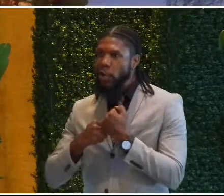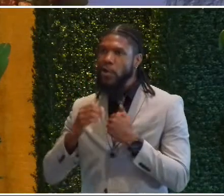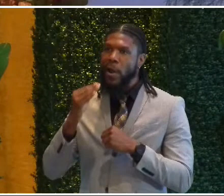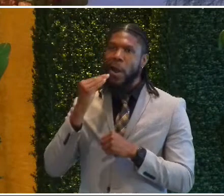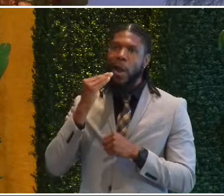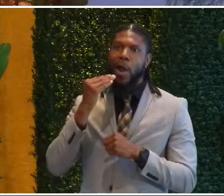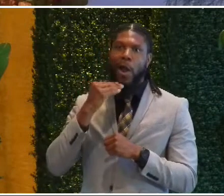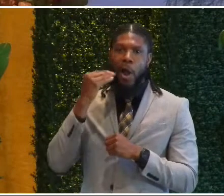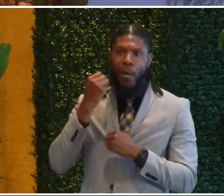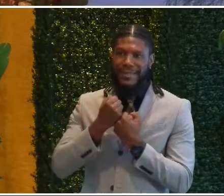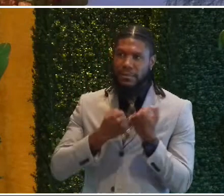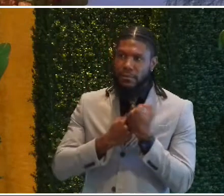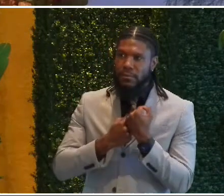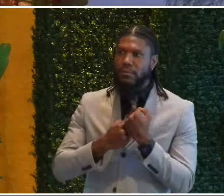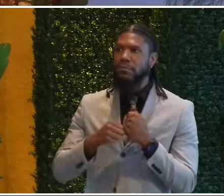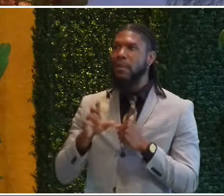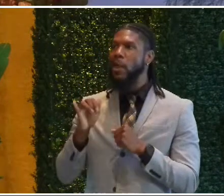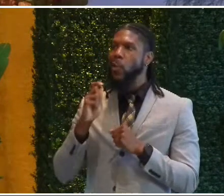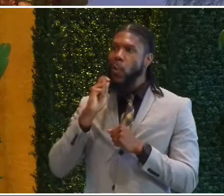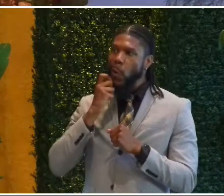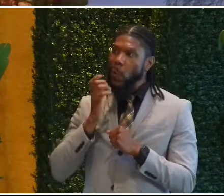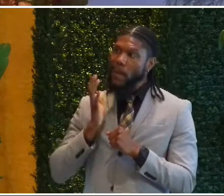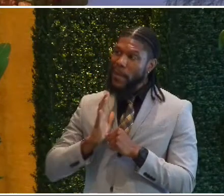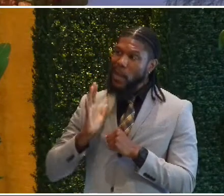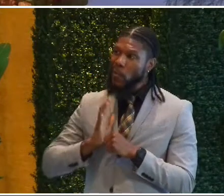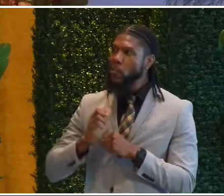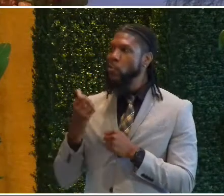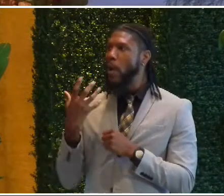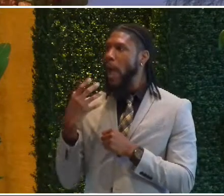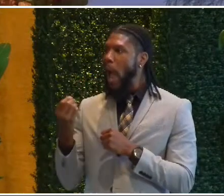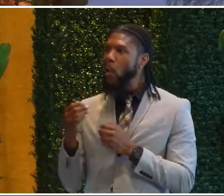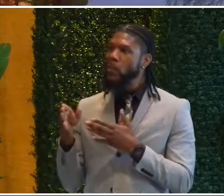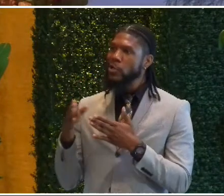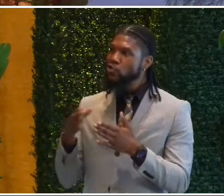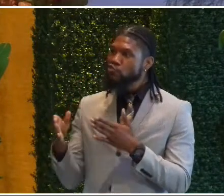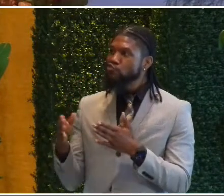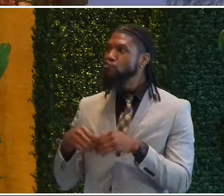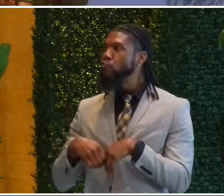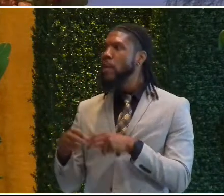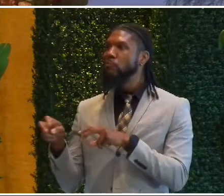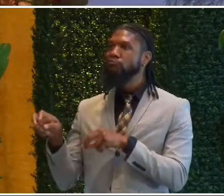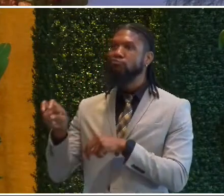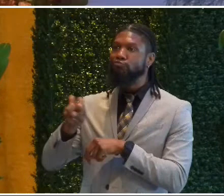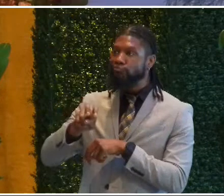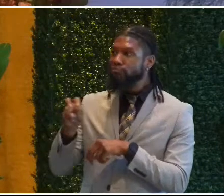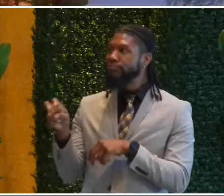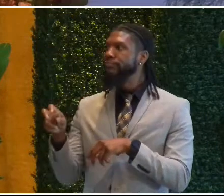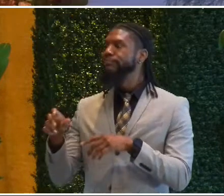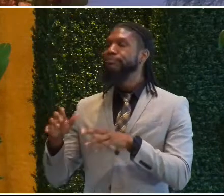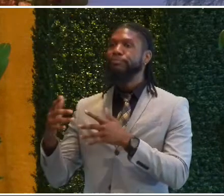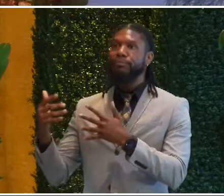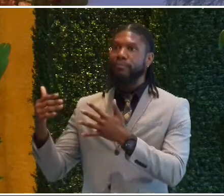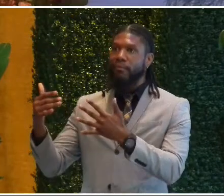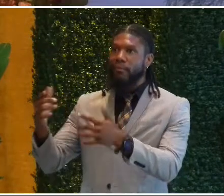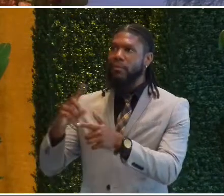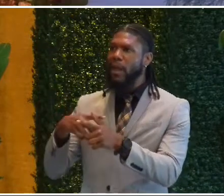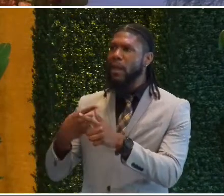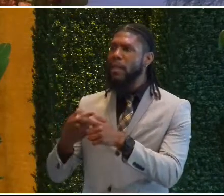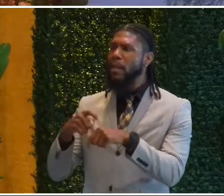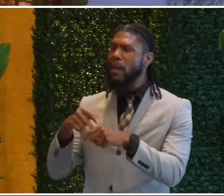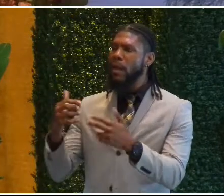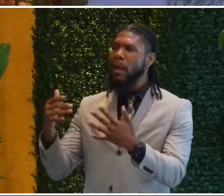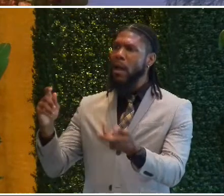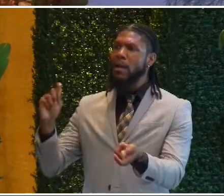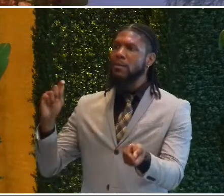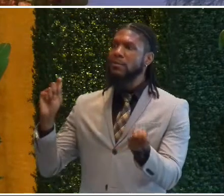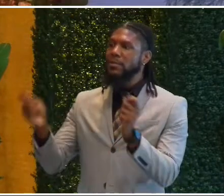like, you was cool with, like you was in the streets with, and then at some point your paths diverge and they're like, oh, I don't fuck